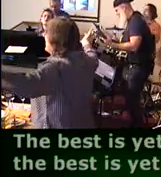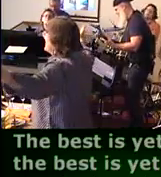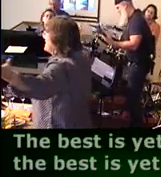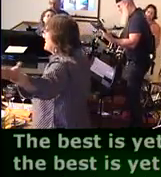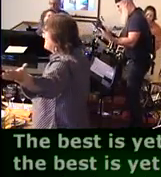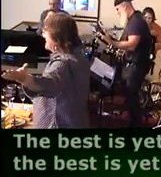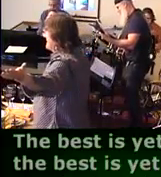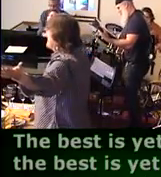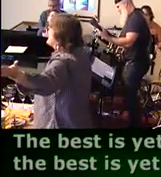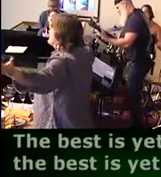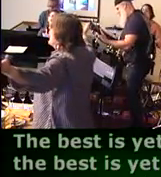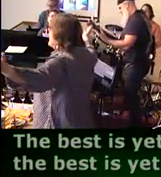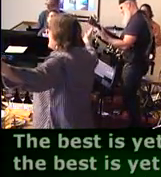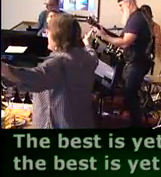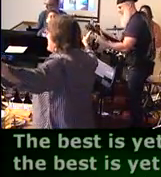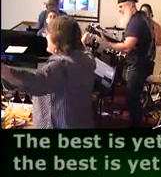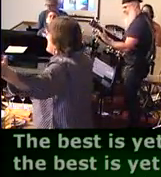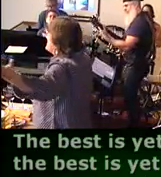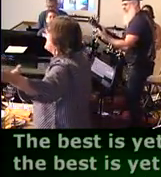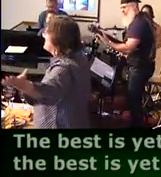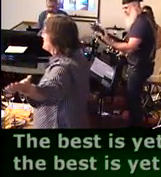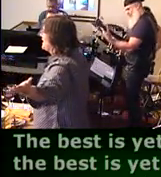best the